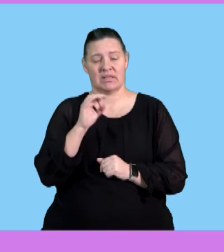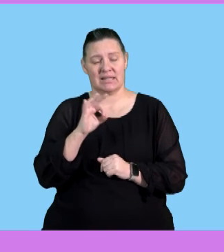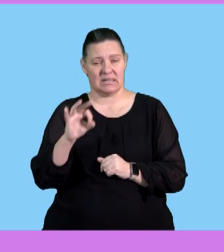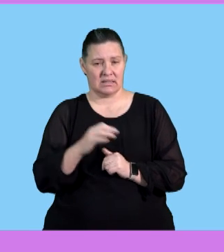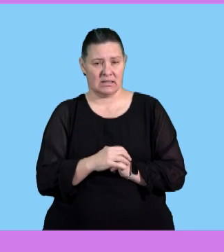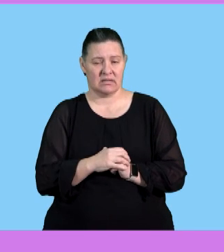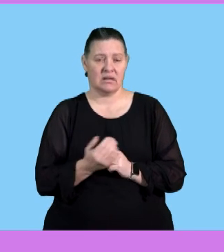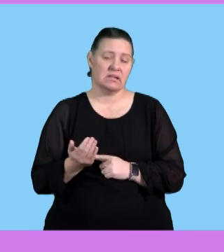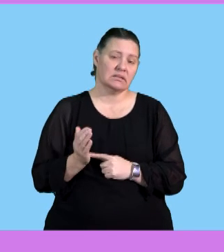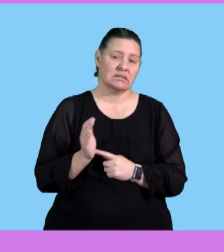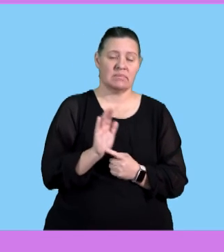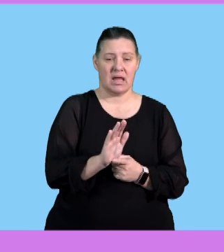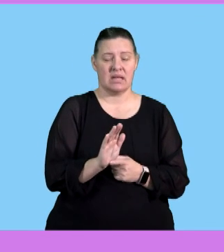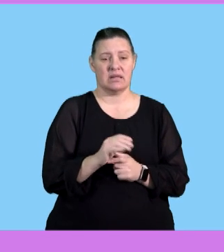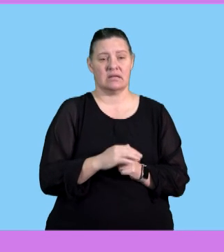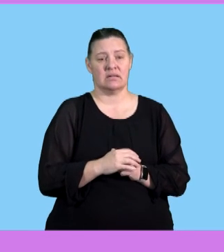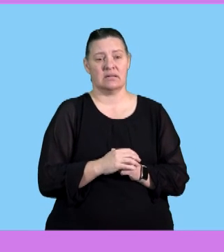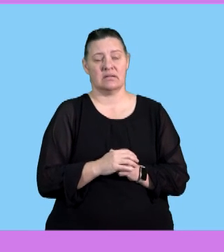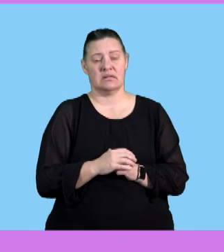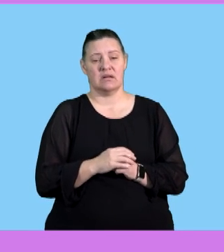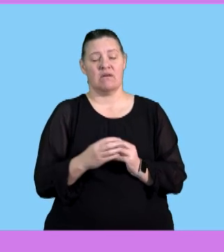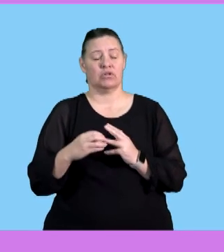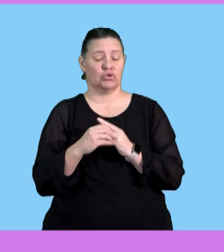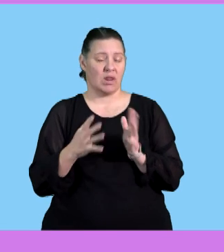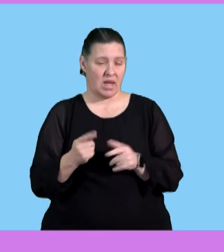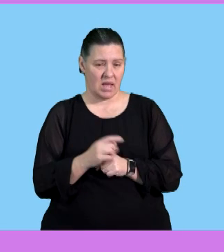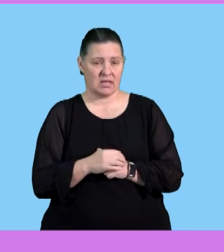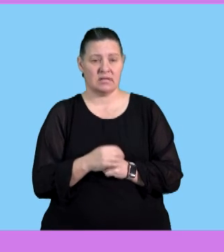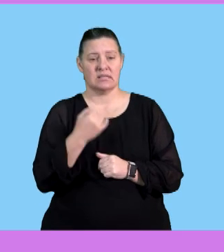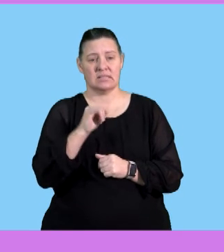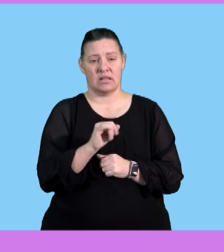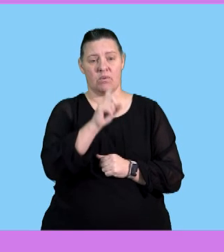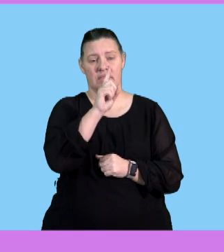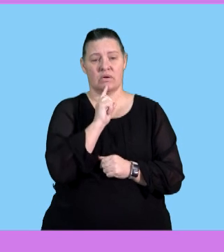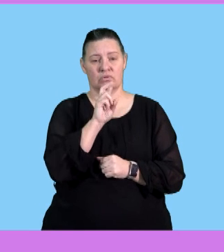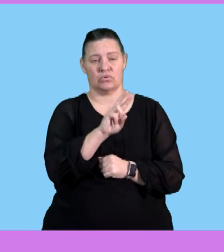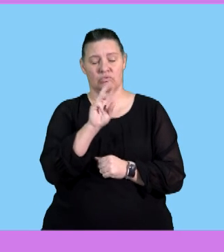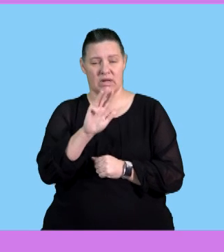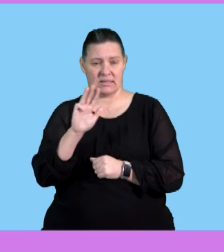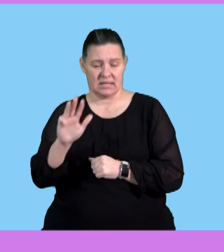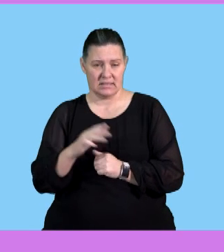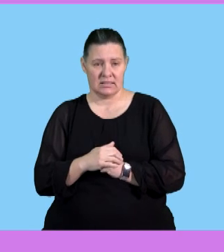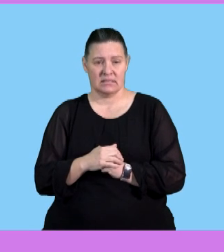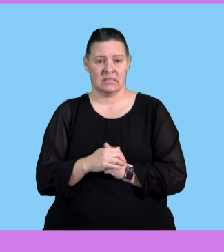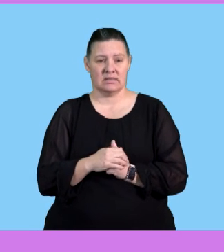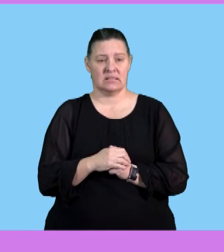8,333 Rand 33. Display at the jeweler is still